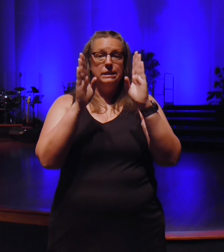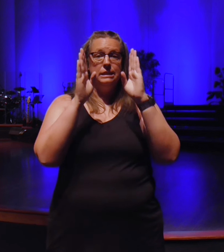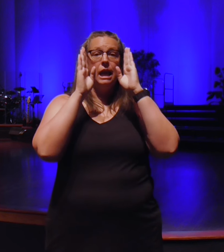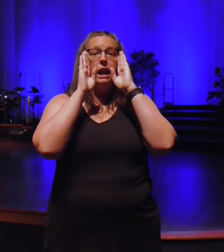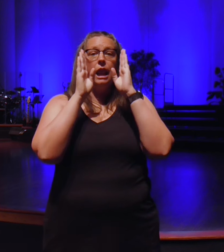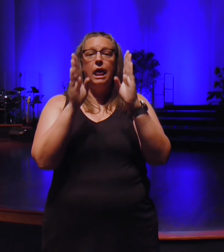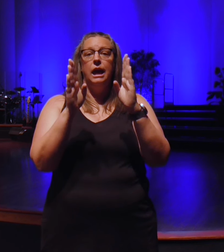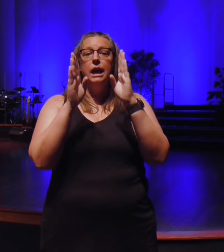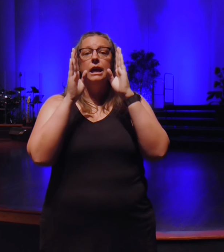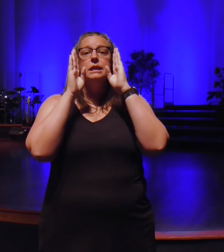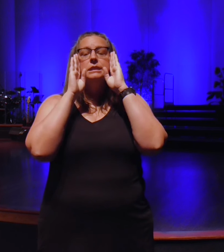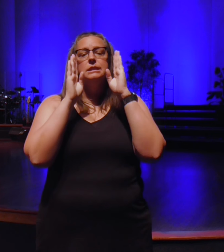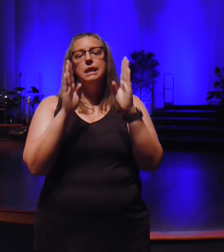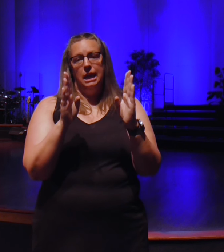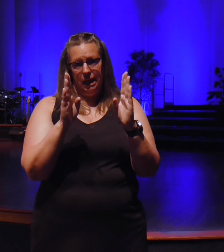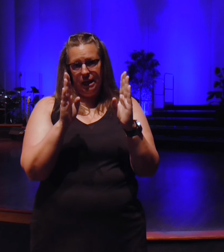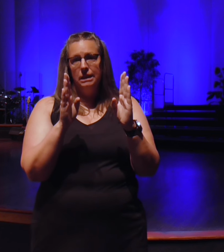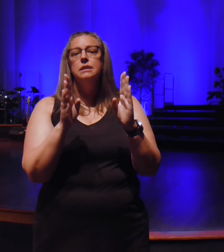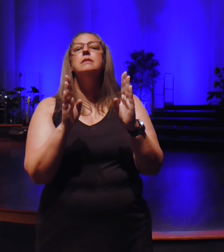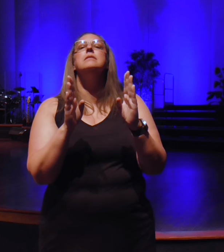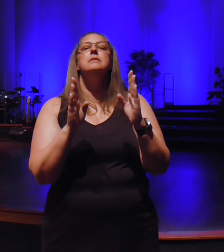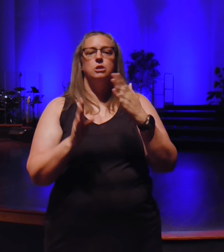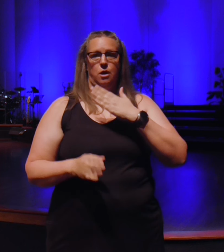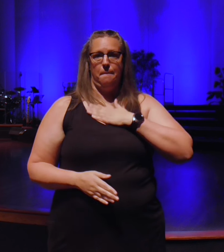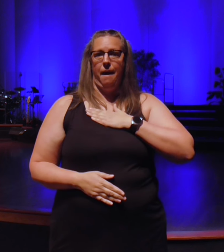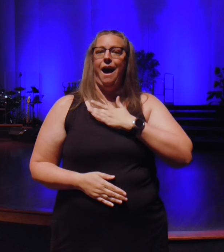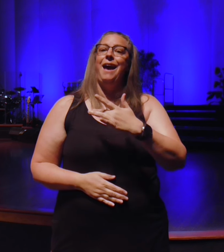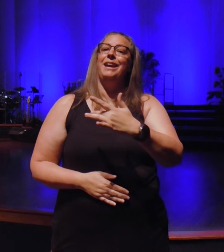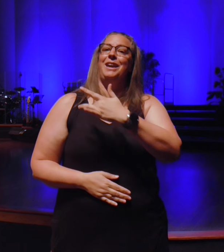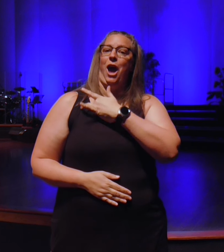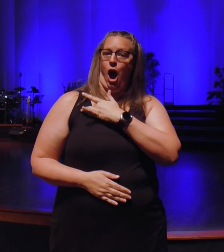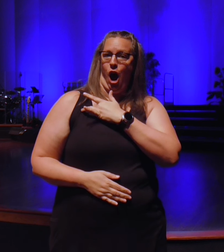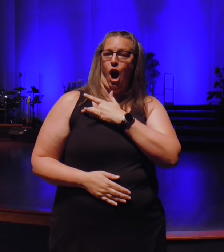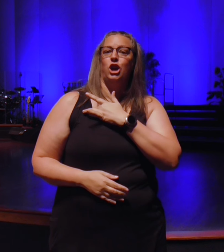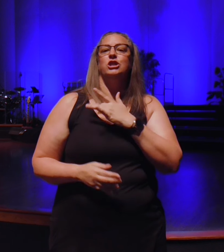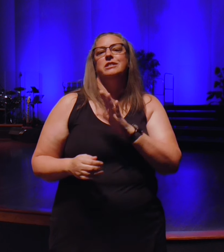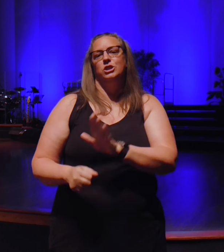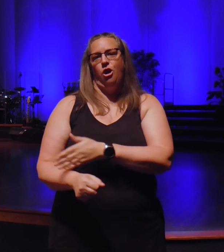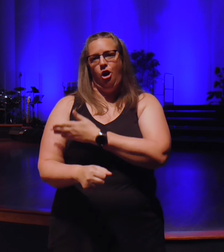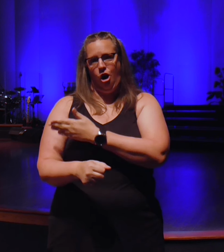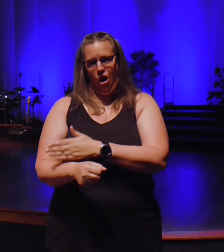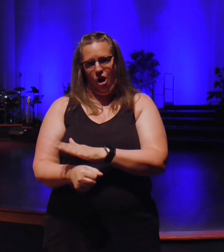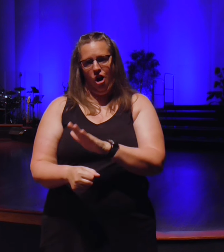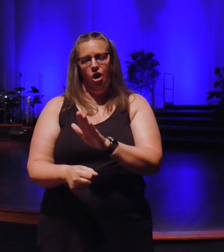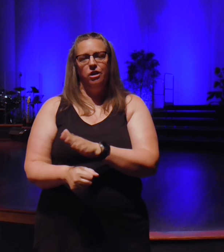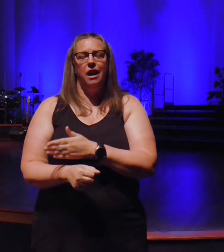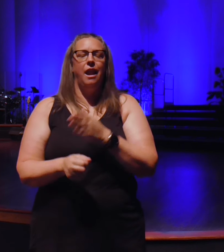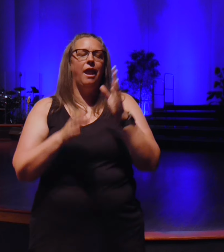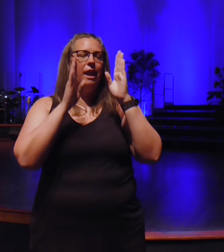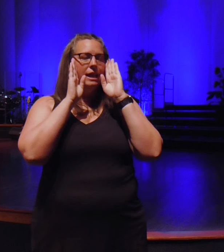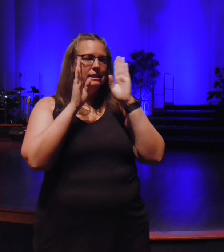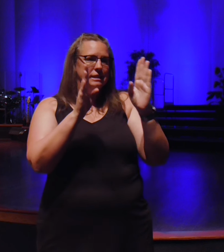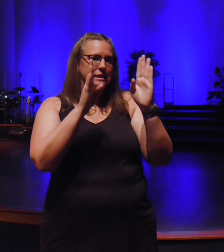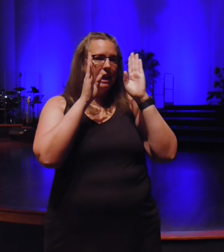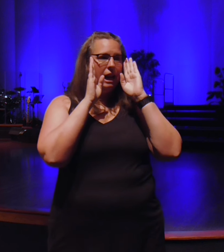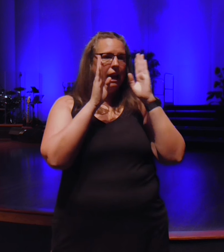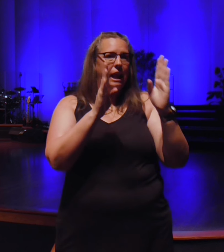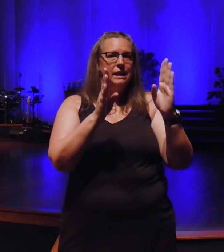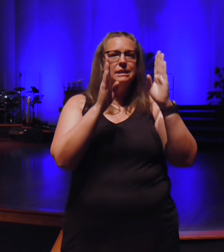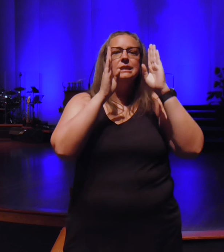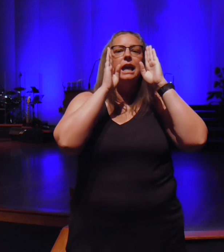Listen, listen, listen to my heart song. Listen,